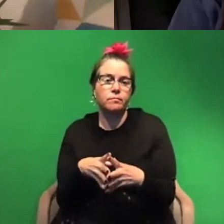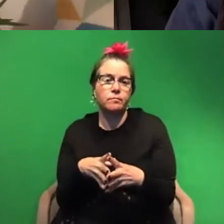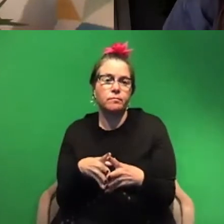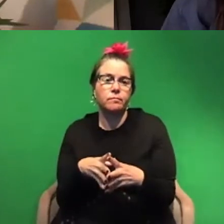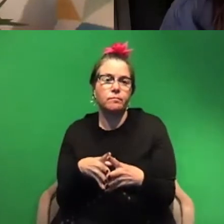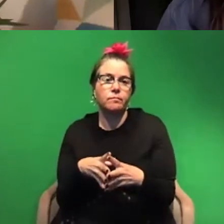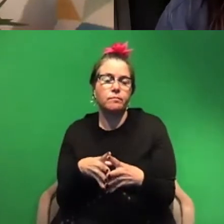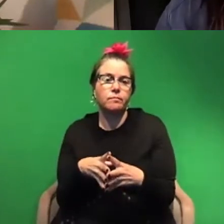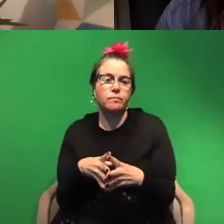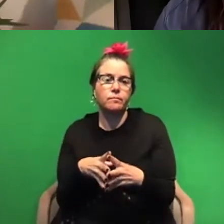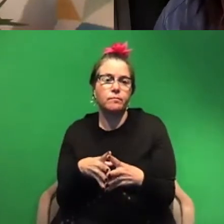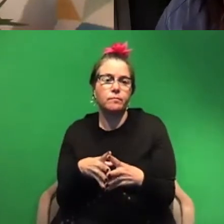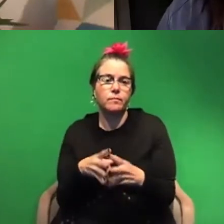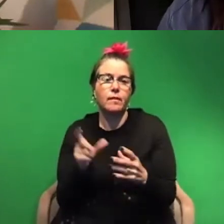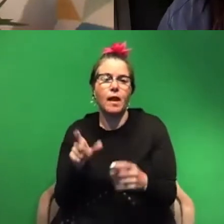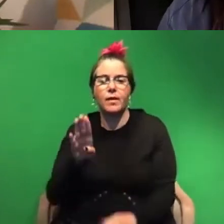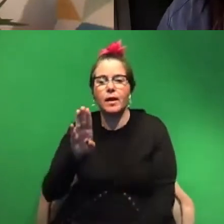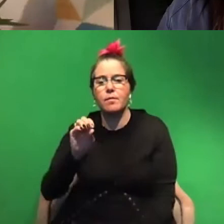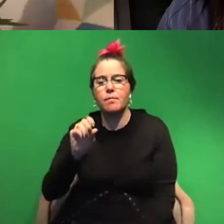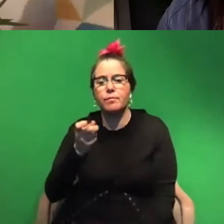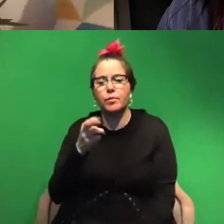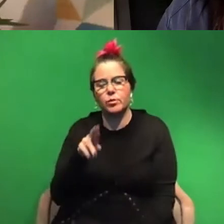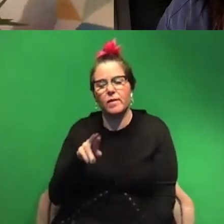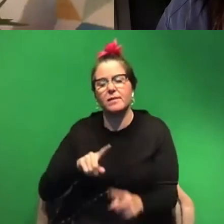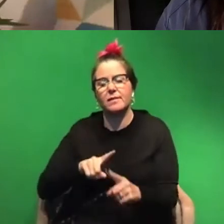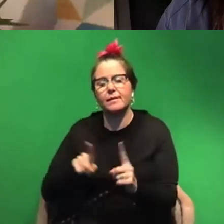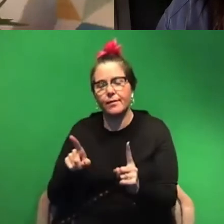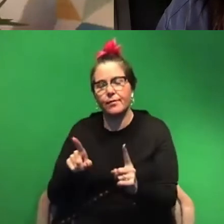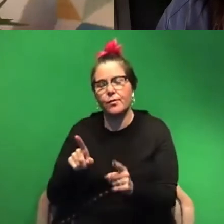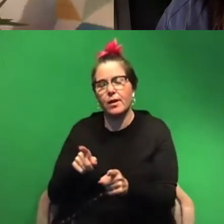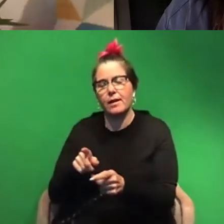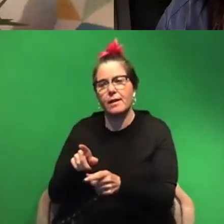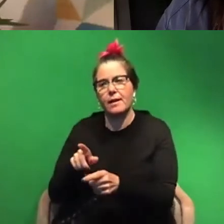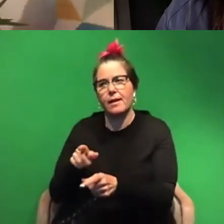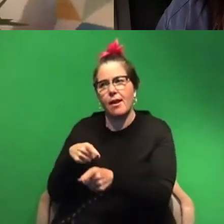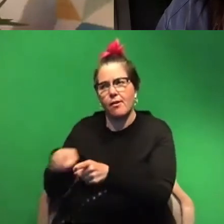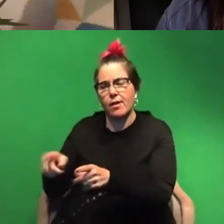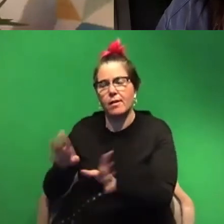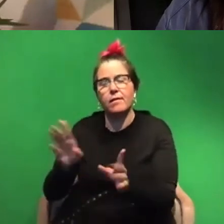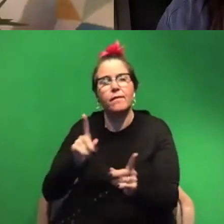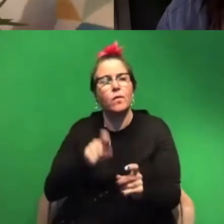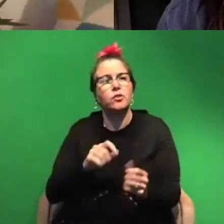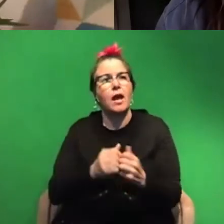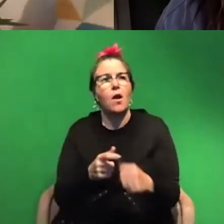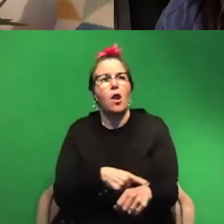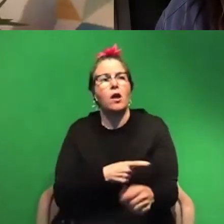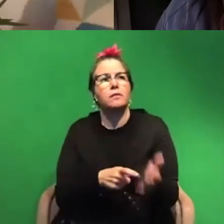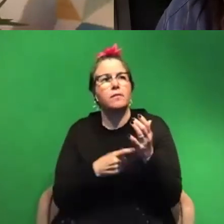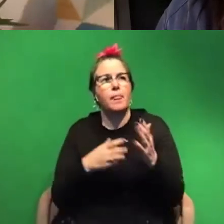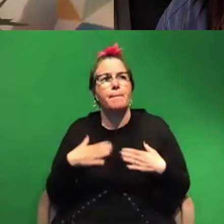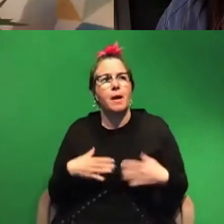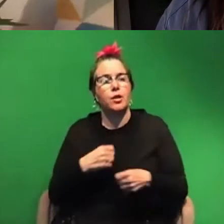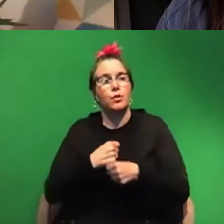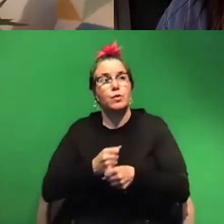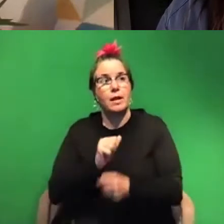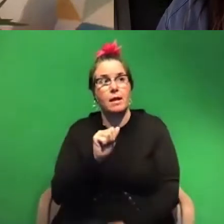you need to get boosters. So that's a different area. The question really is, how long does it take for the body to create